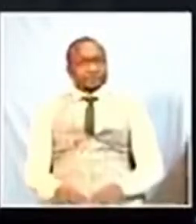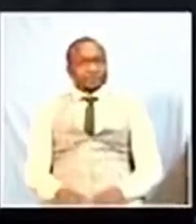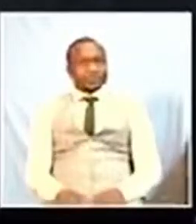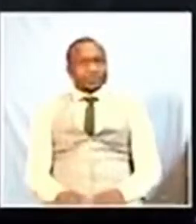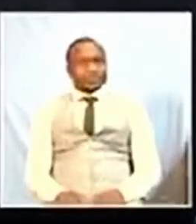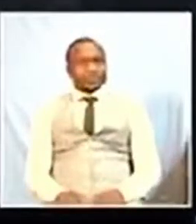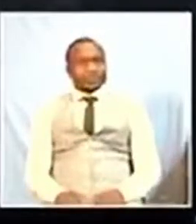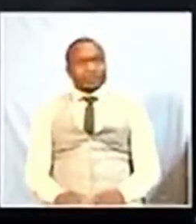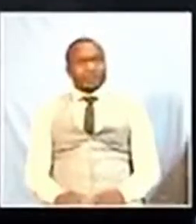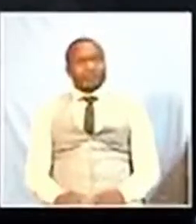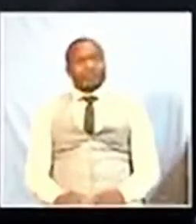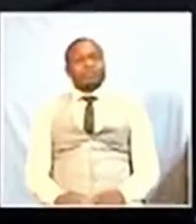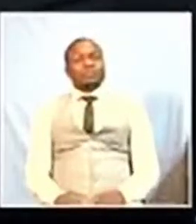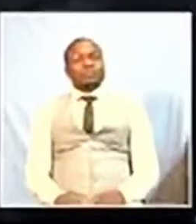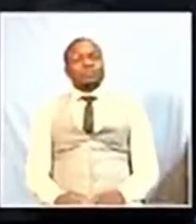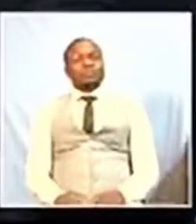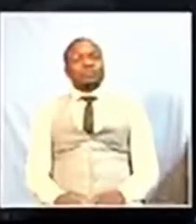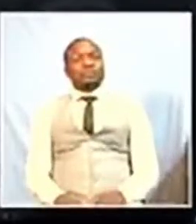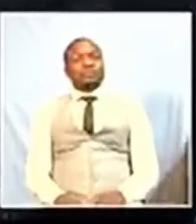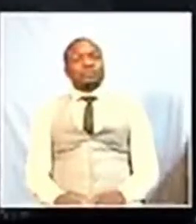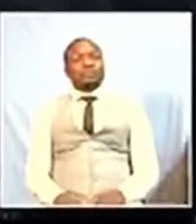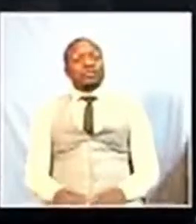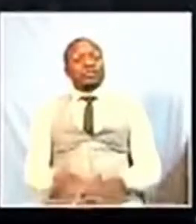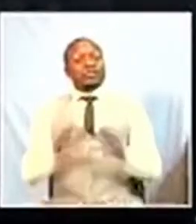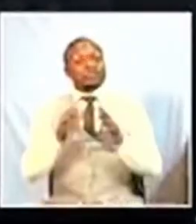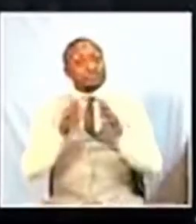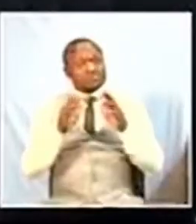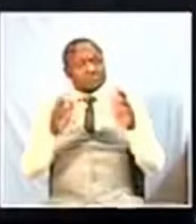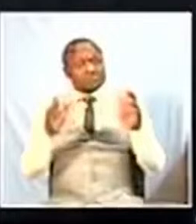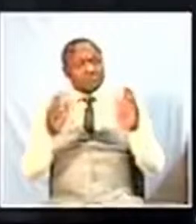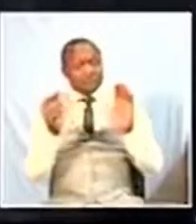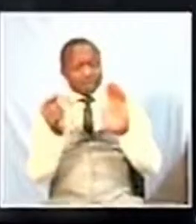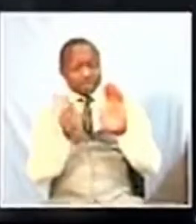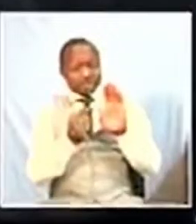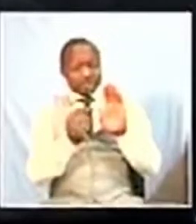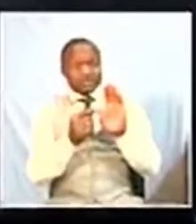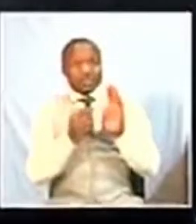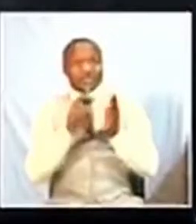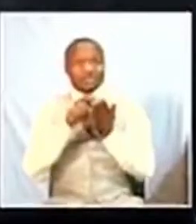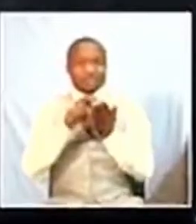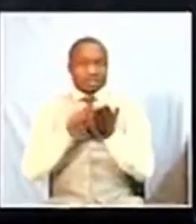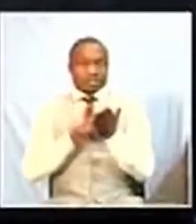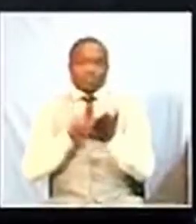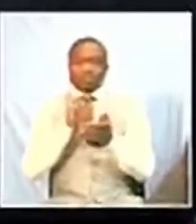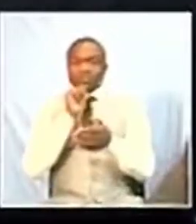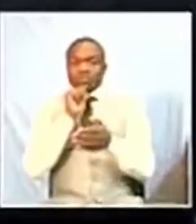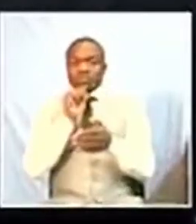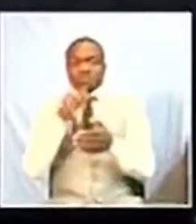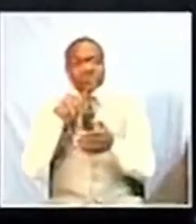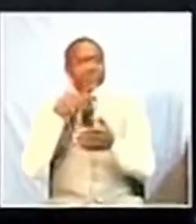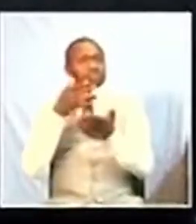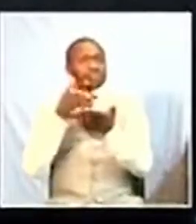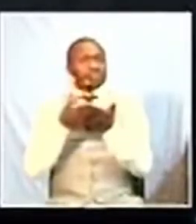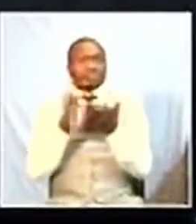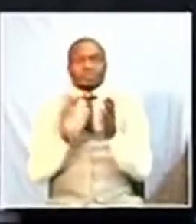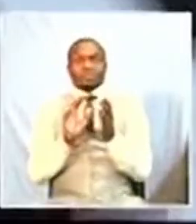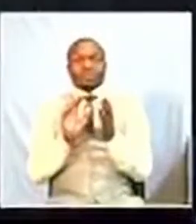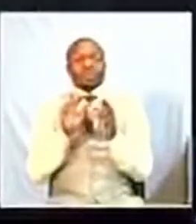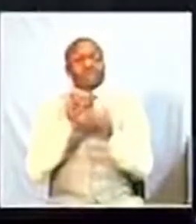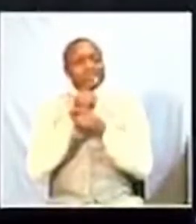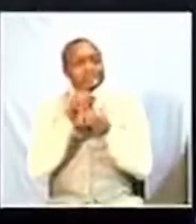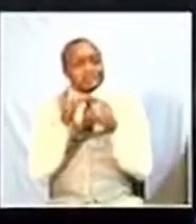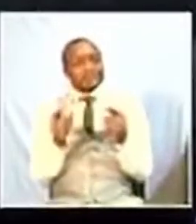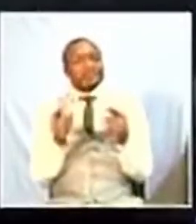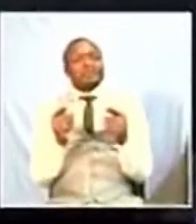even you could have the bulkiness of this report couldn't have been like this, because you would have just